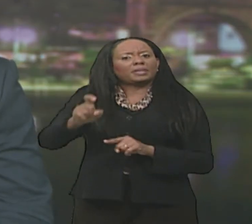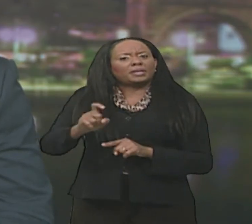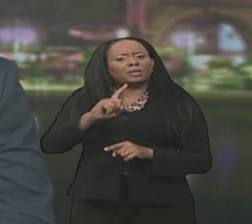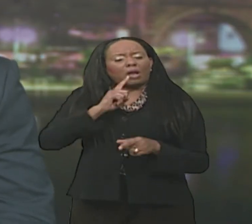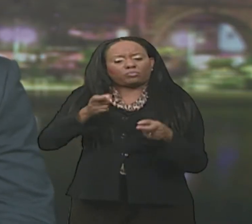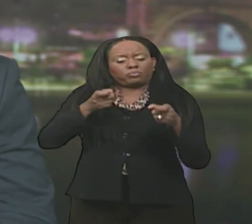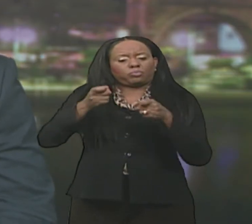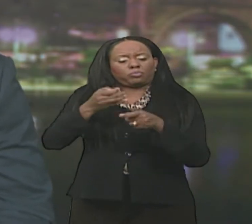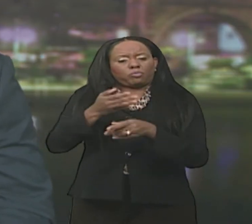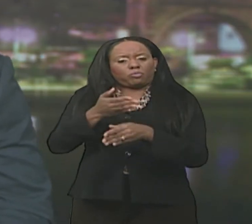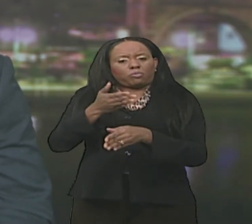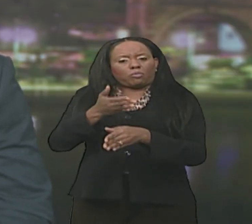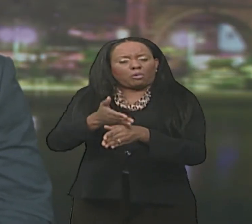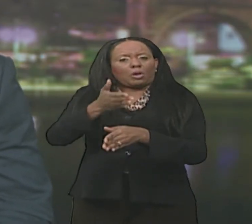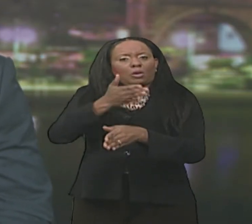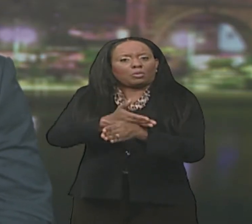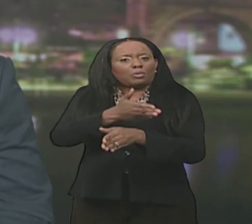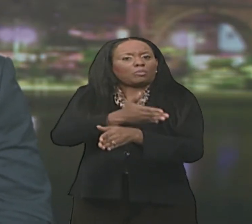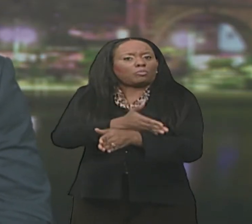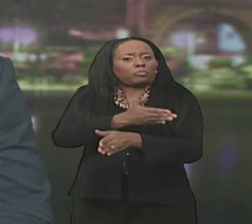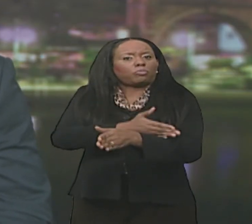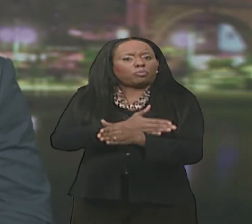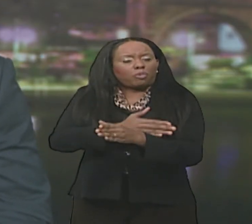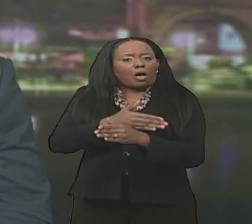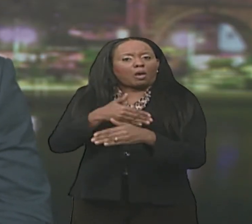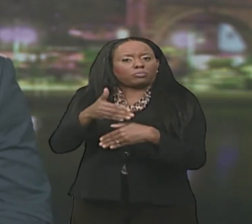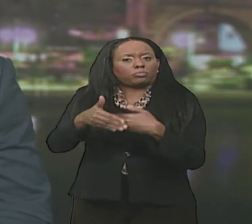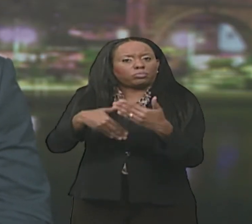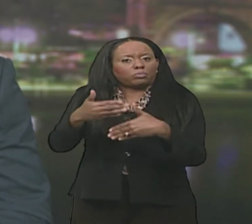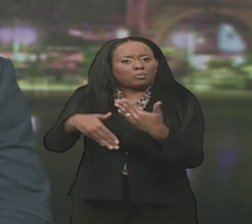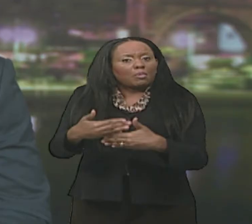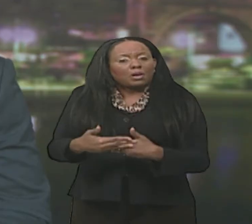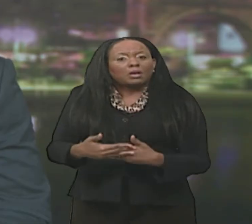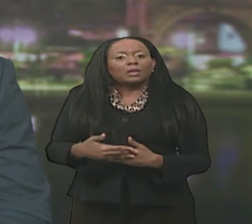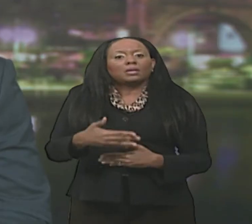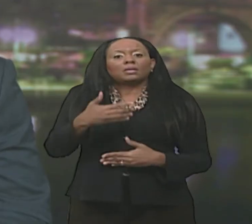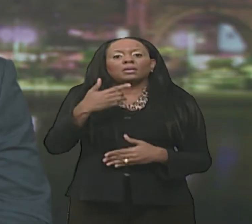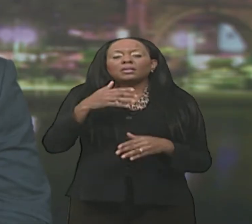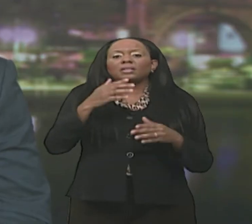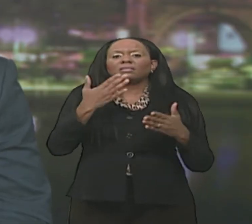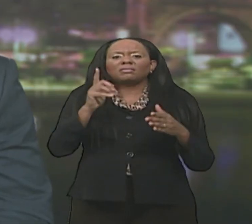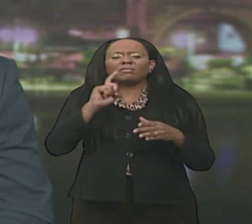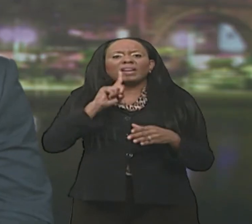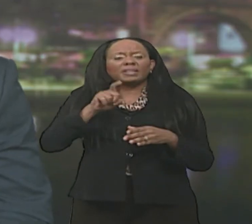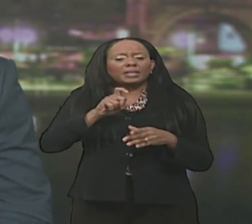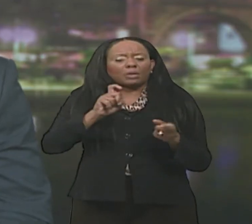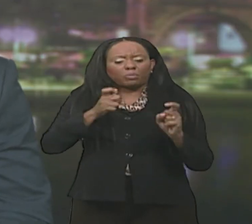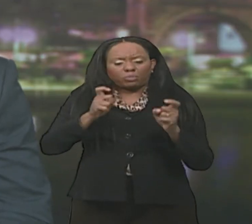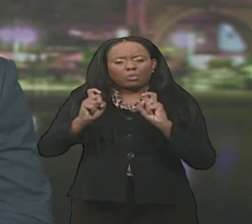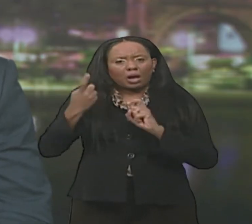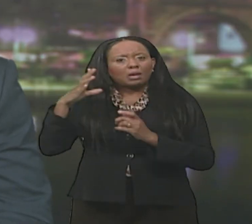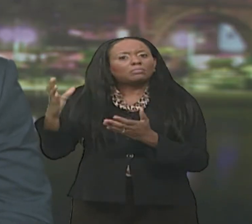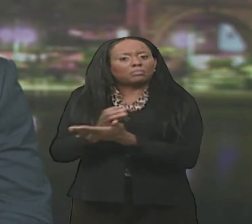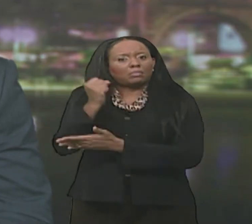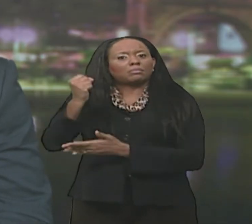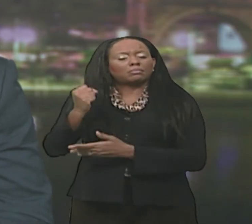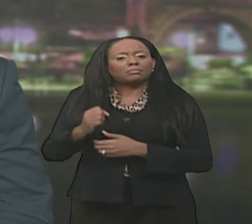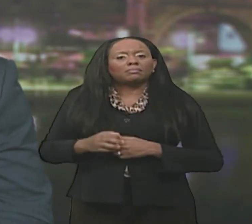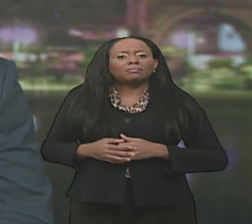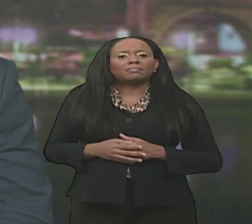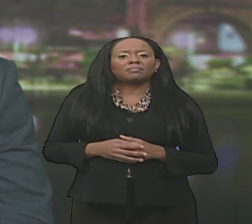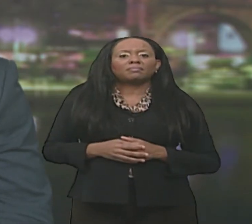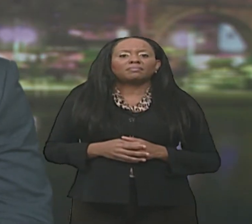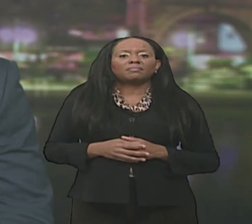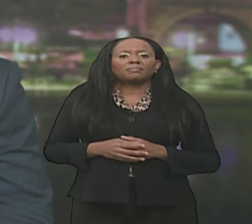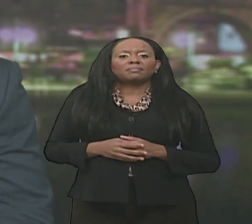on the global stage. Dottin said the framework has already been laid, but a few tweaks are needed to allow Barbadians to take full